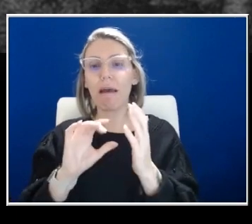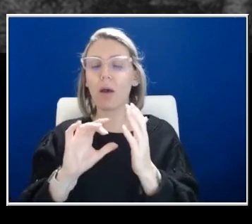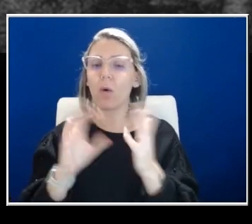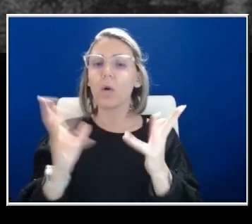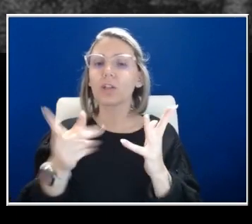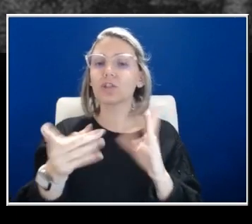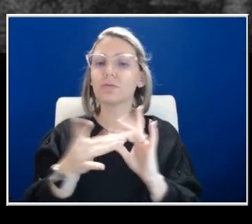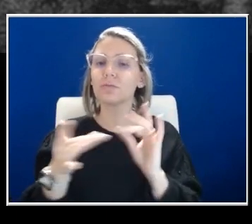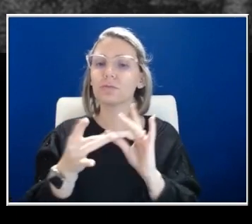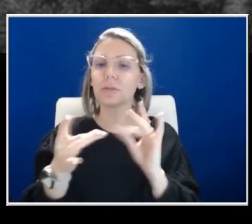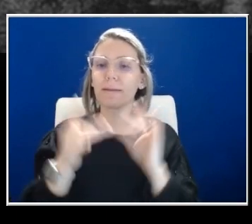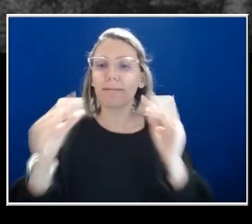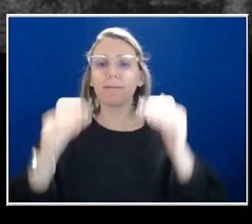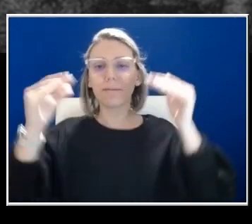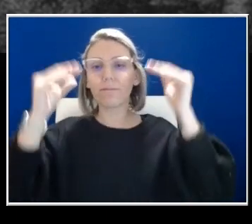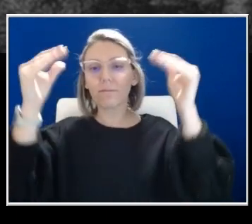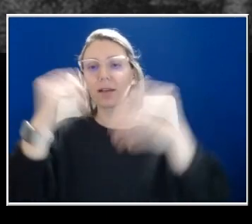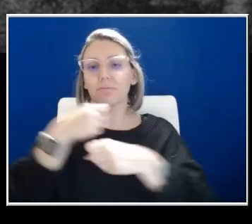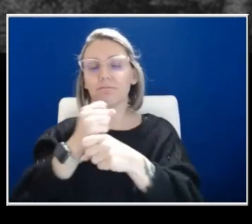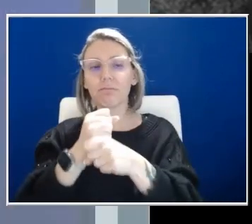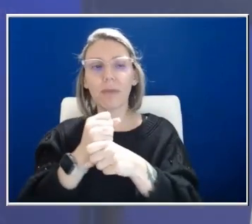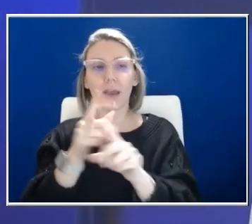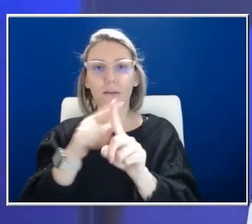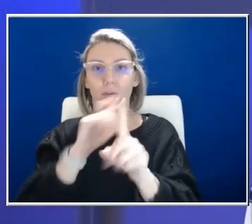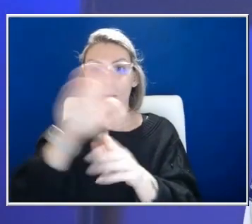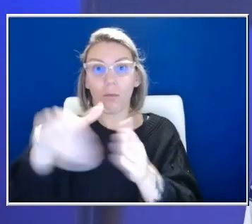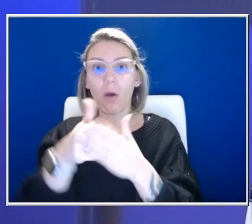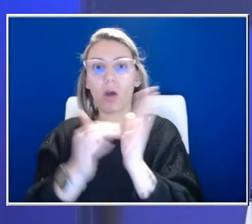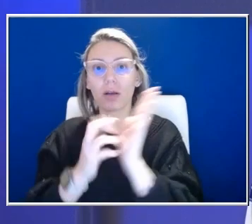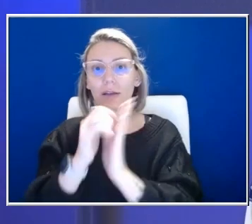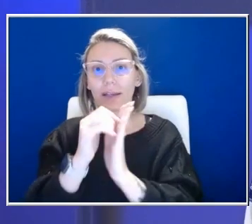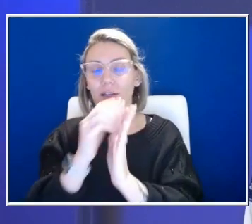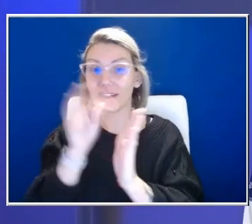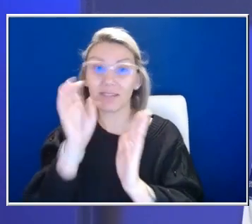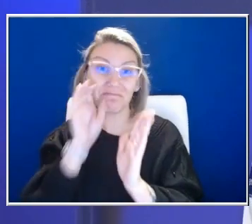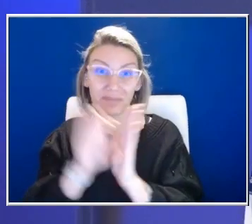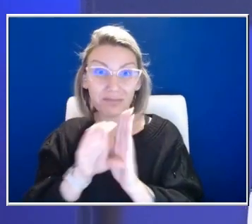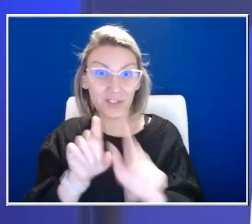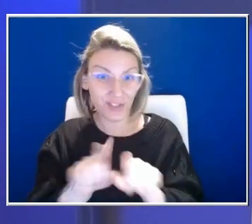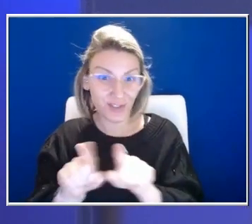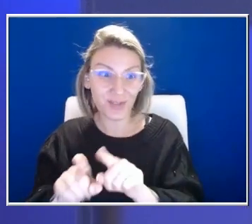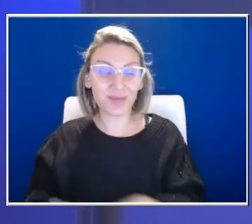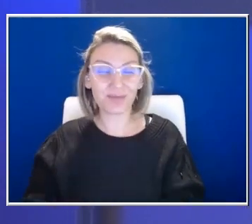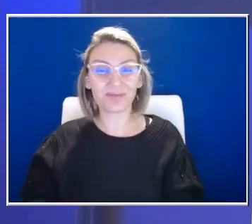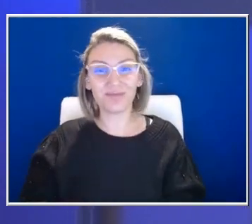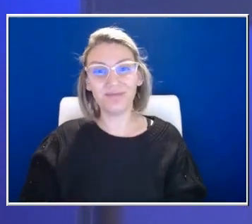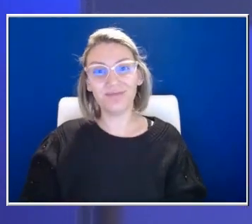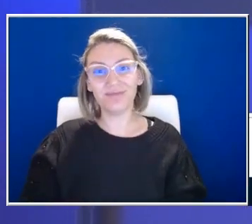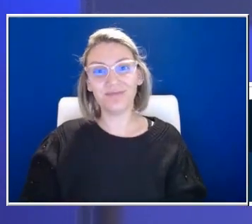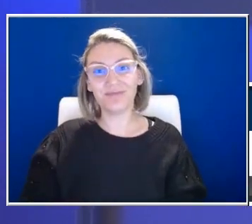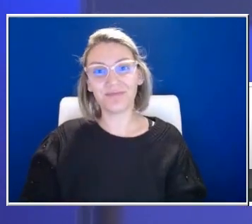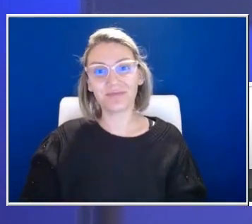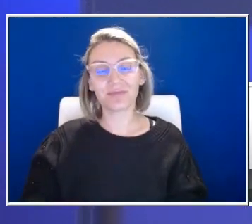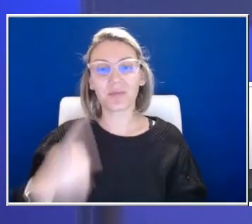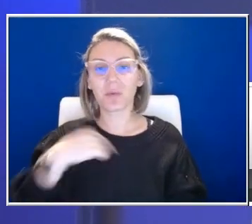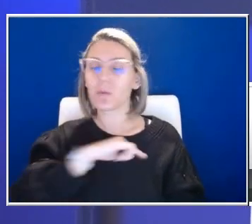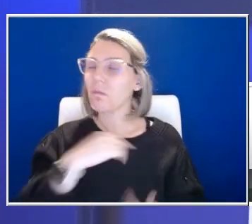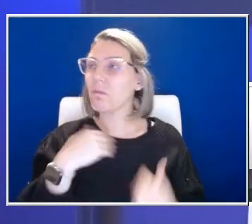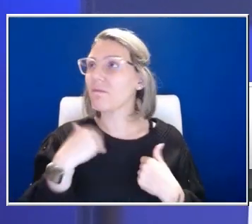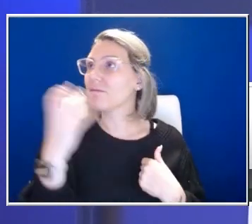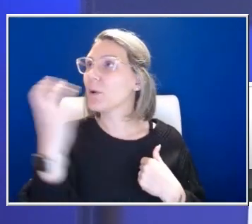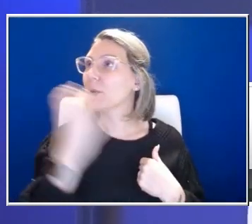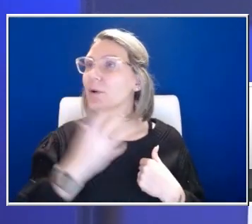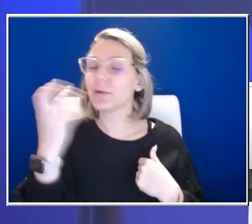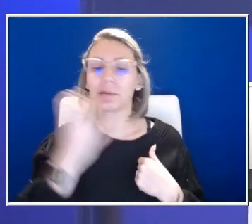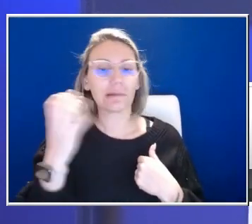advances we have made across all of cancer, but it includes imaging. And we have phenomenal, specially trained, fellowship